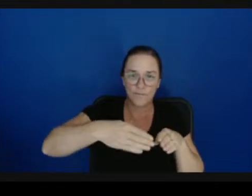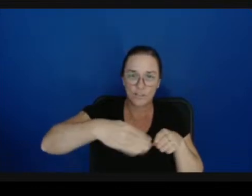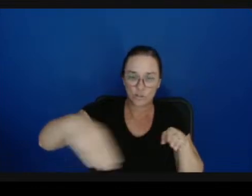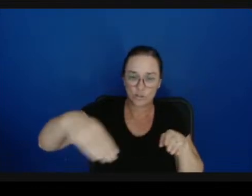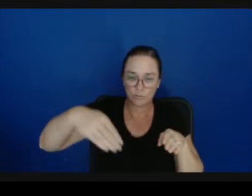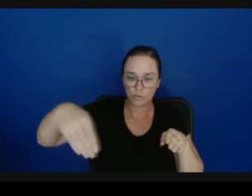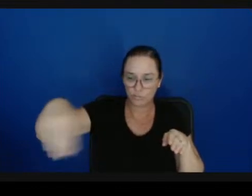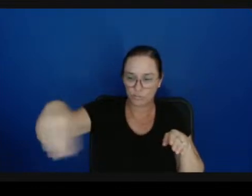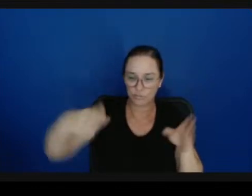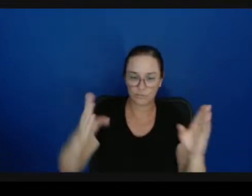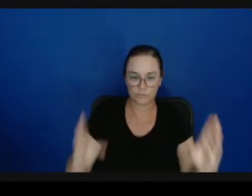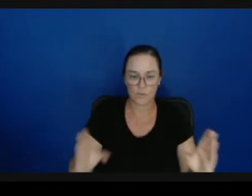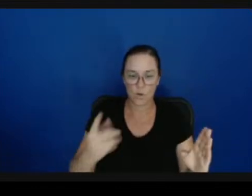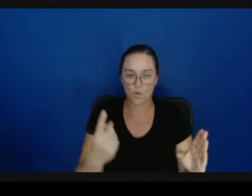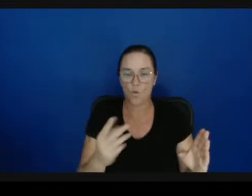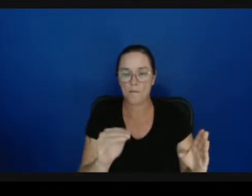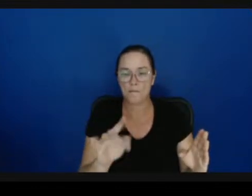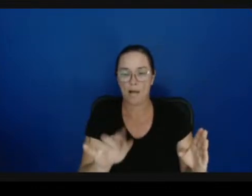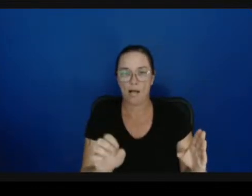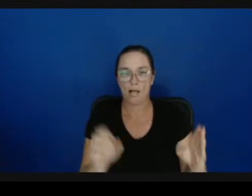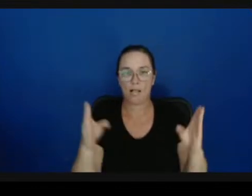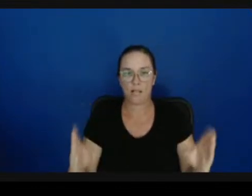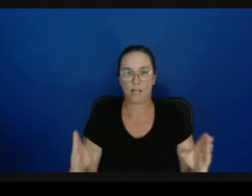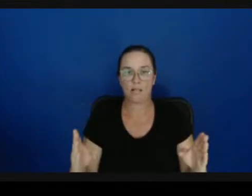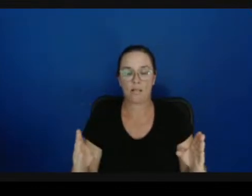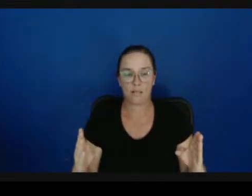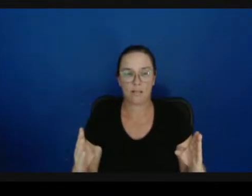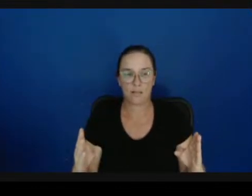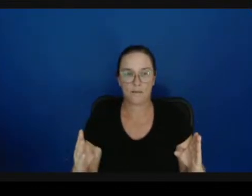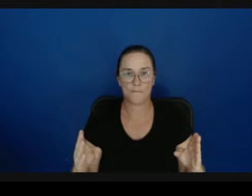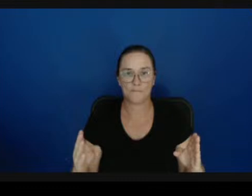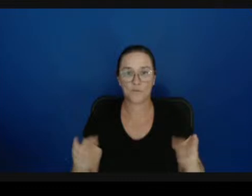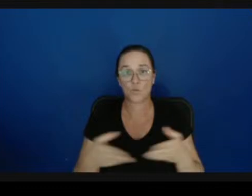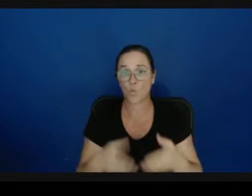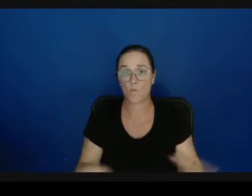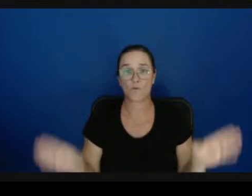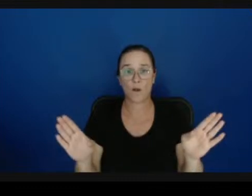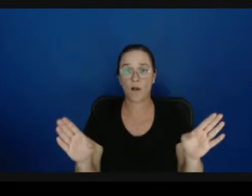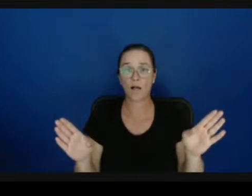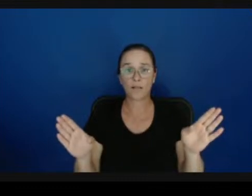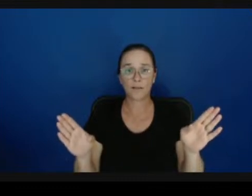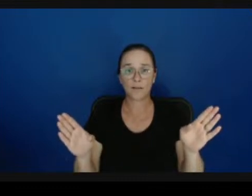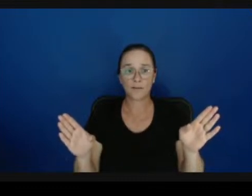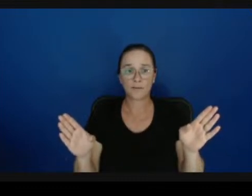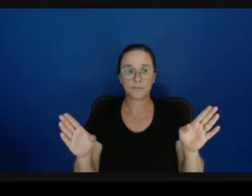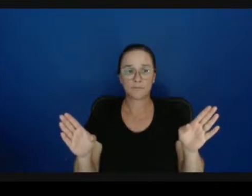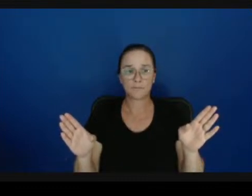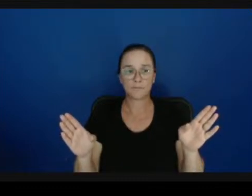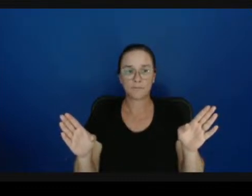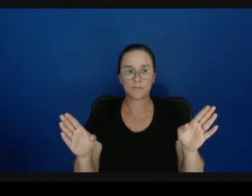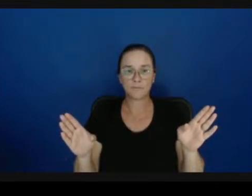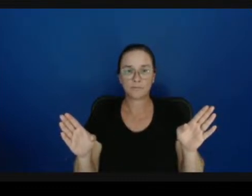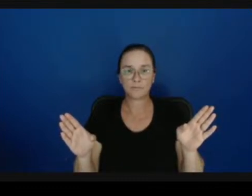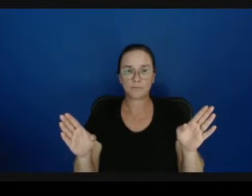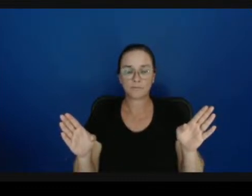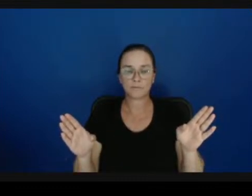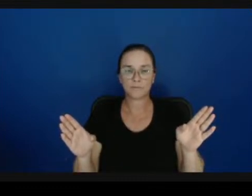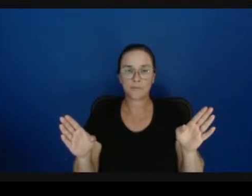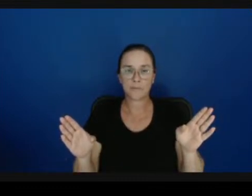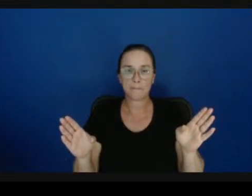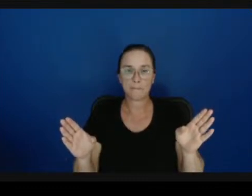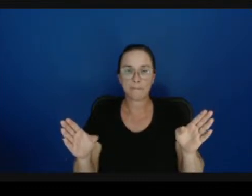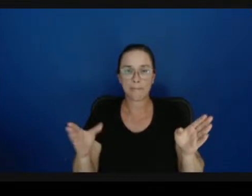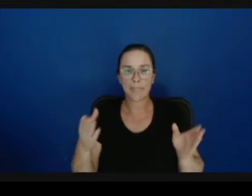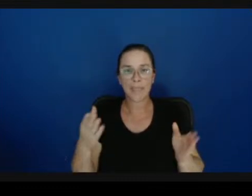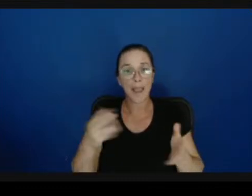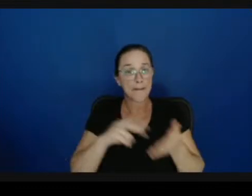mile window right in here. Right? So overall, this might suggest that the pathway from deep down is actually fairly